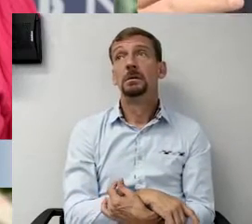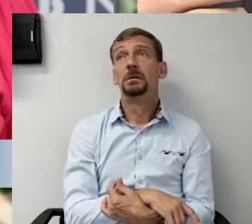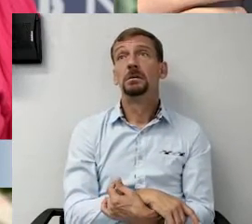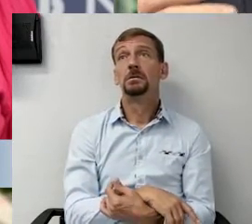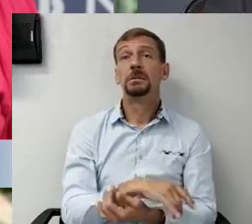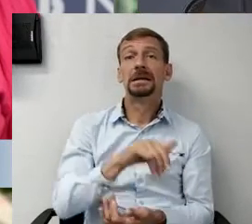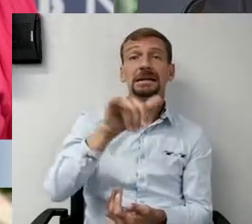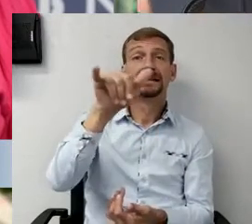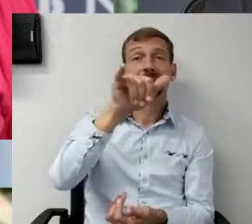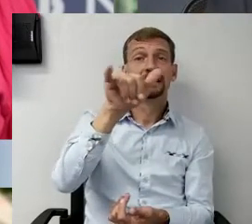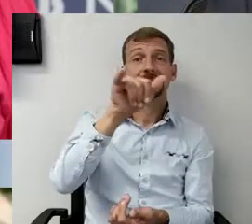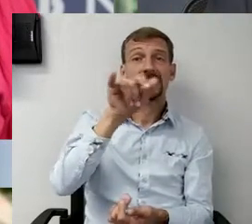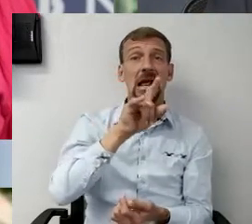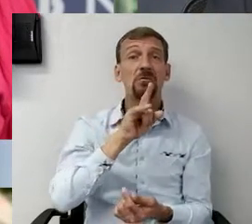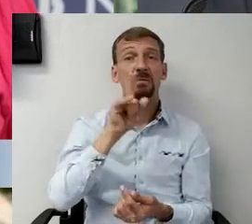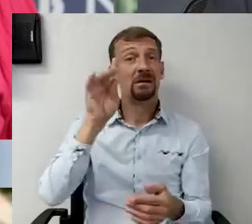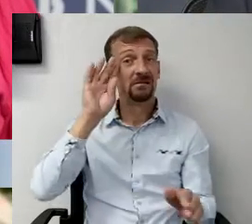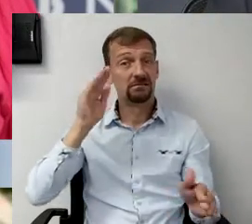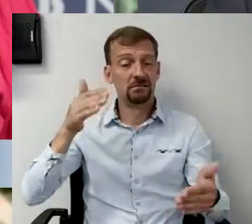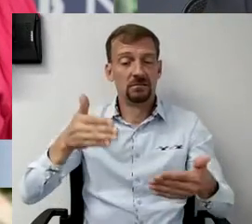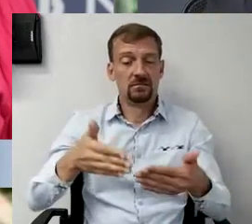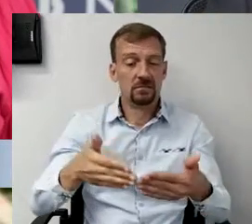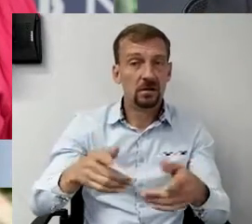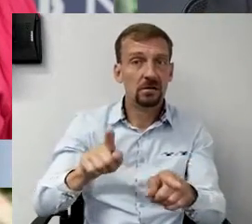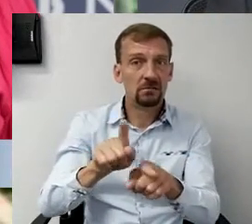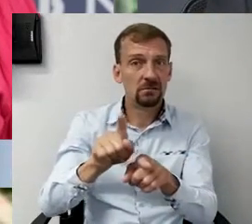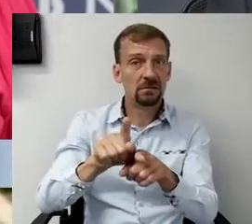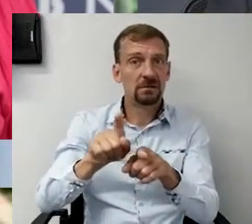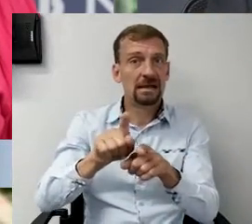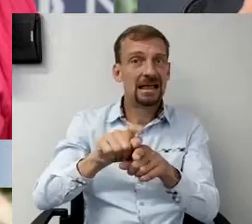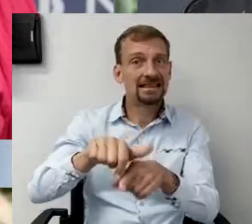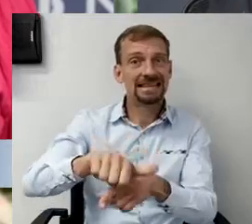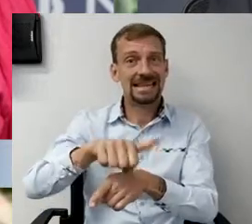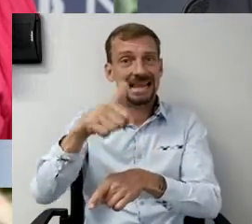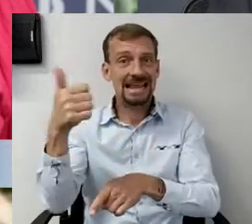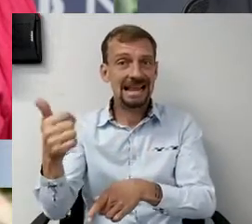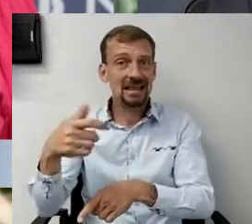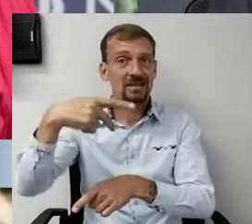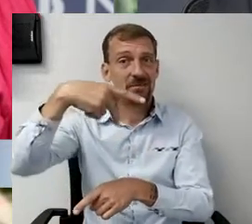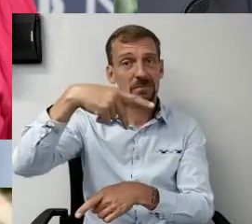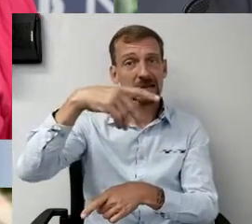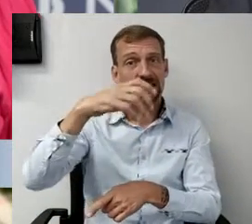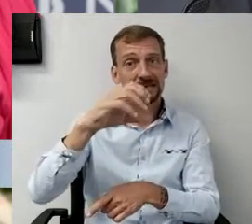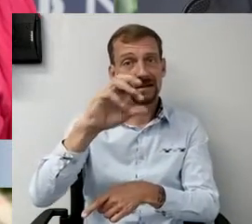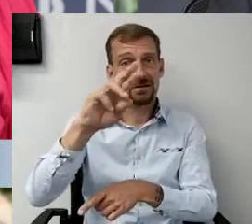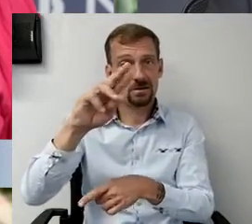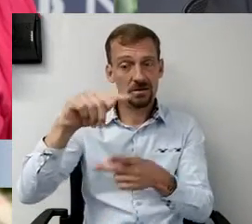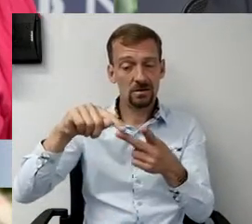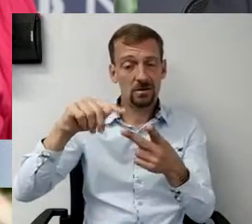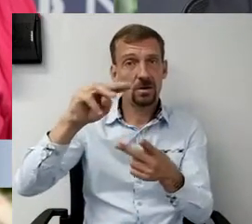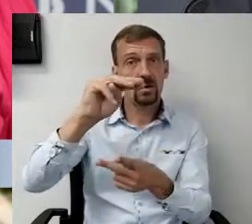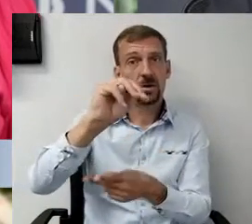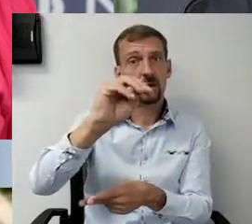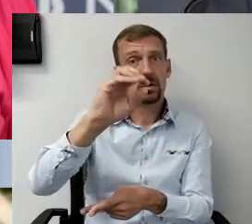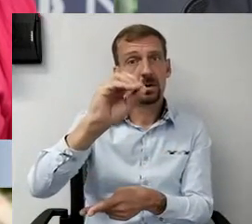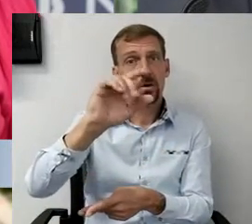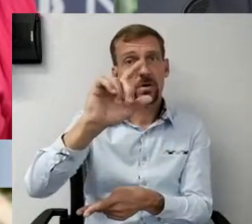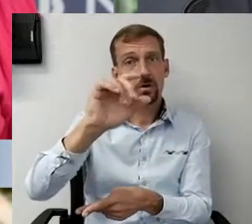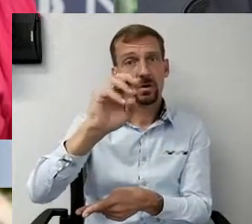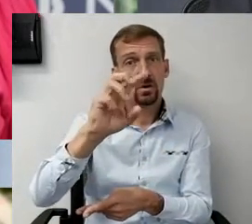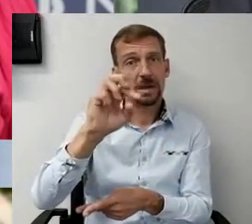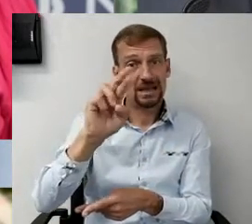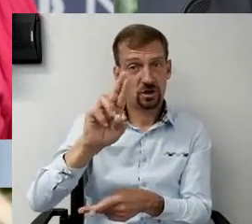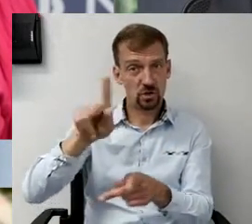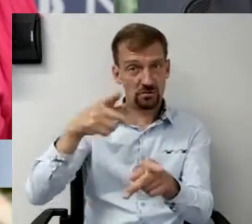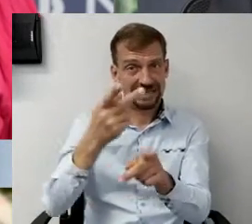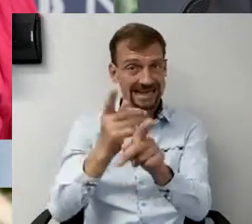has the same specificity as a molecular or PCR based test. I mean,